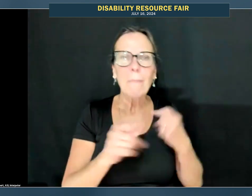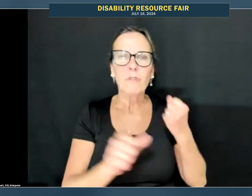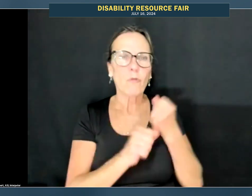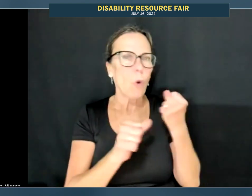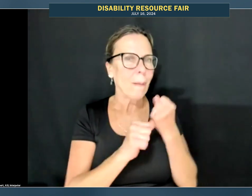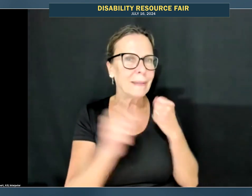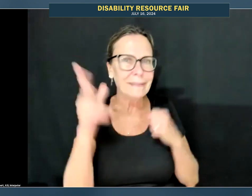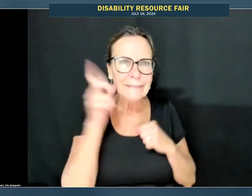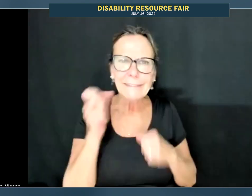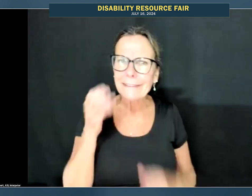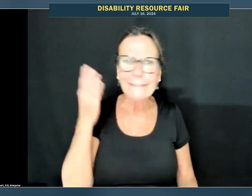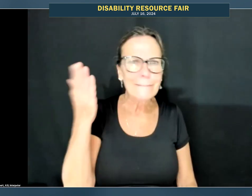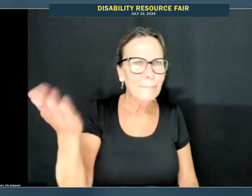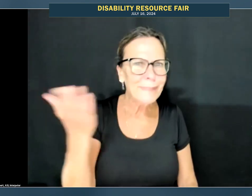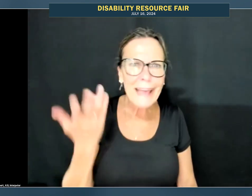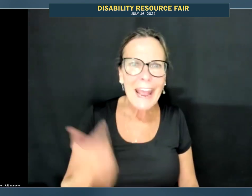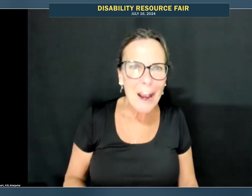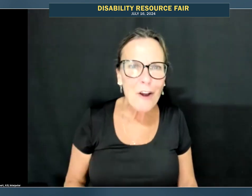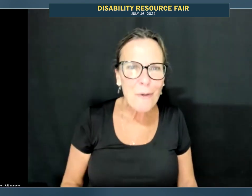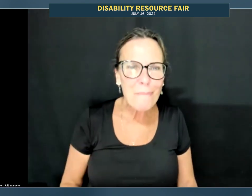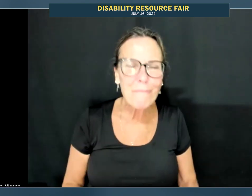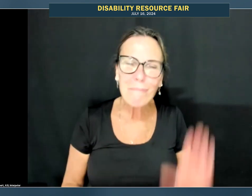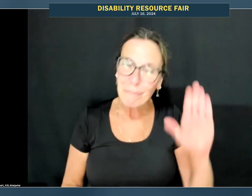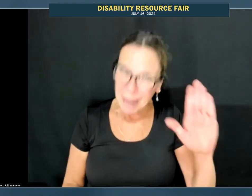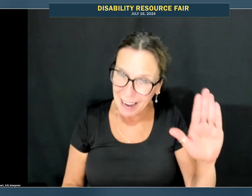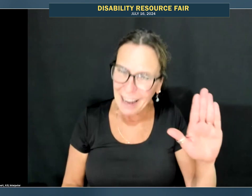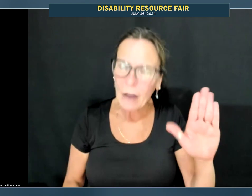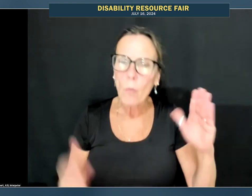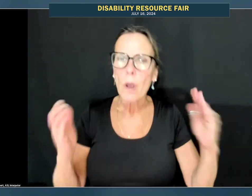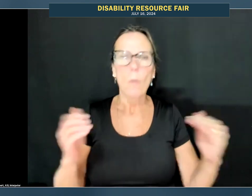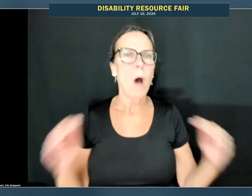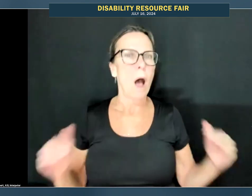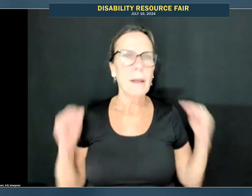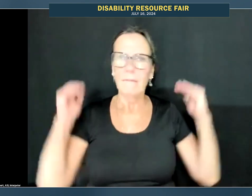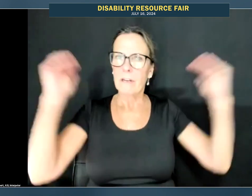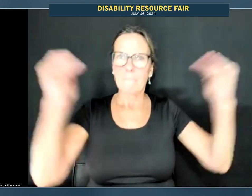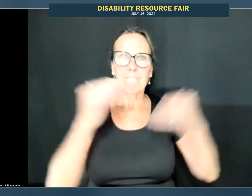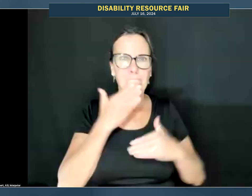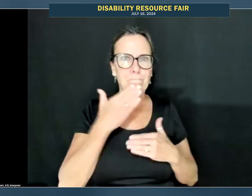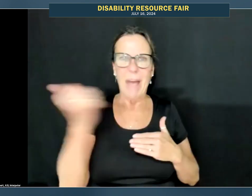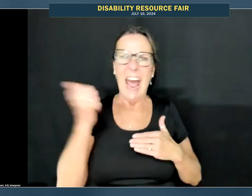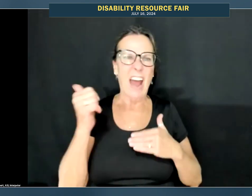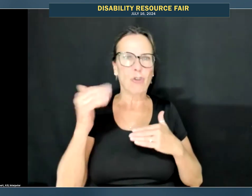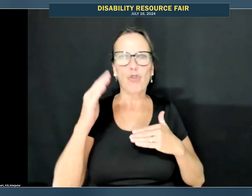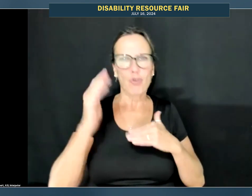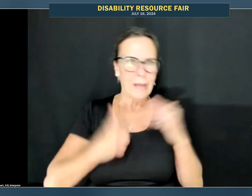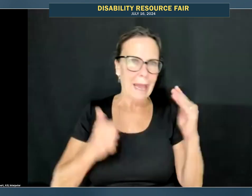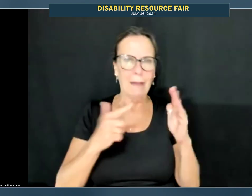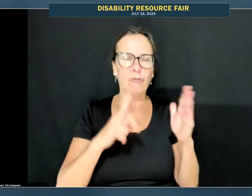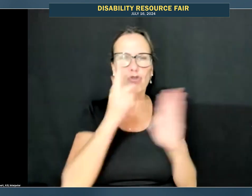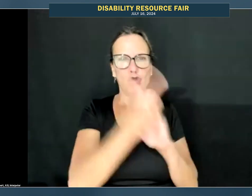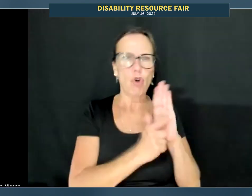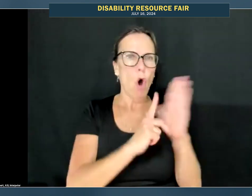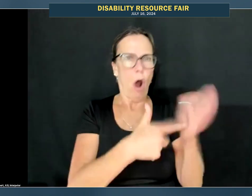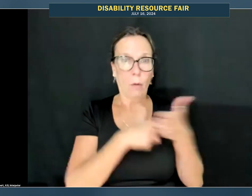are there. But we really want to go above and beyond what is required by the law. So